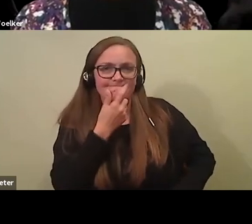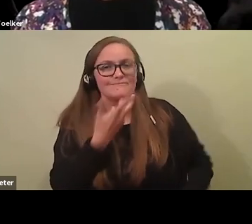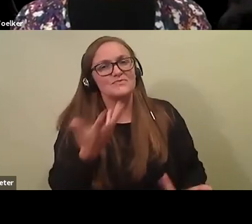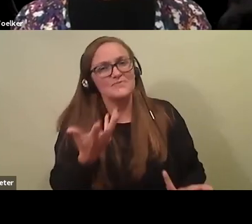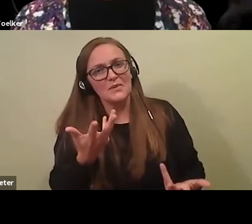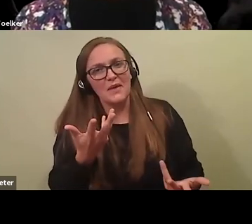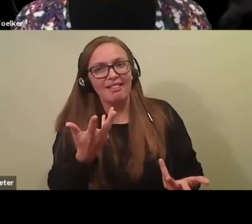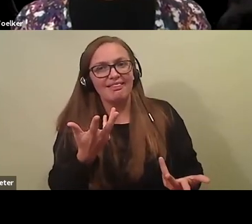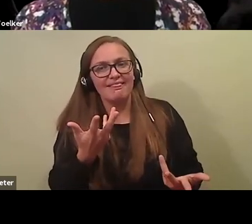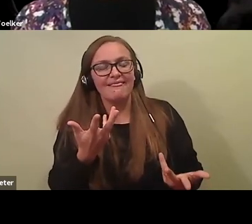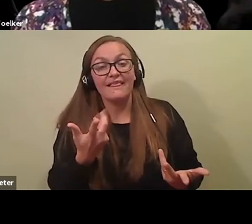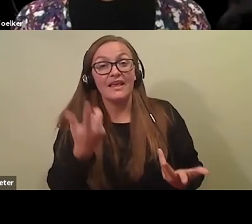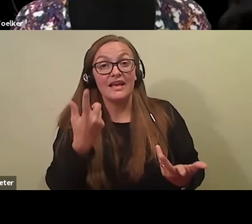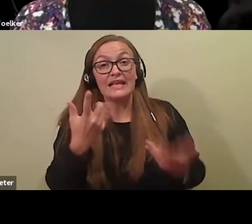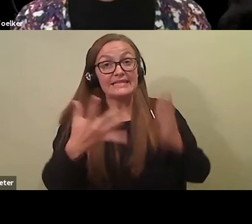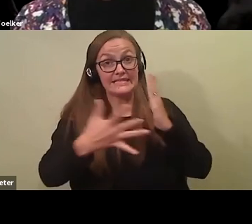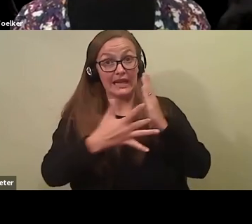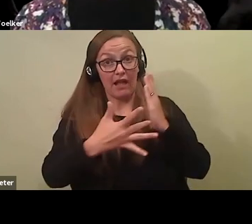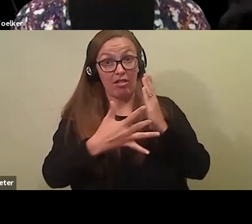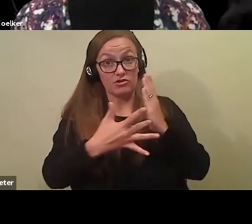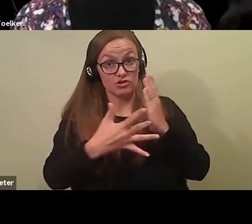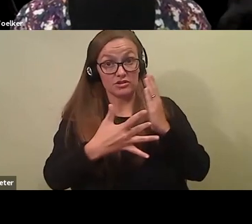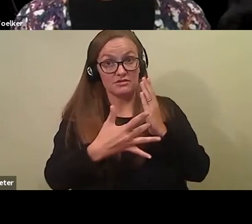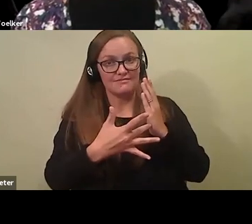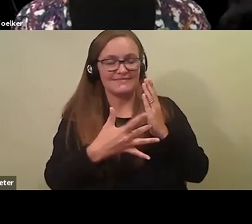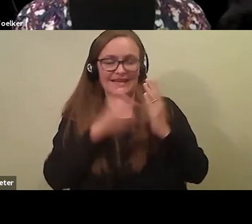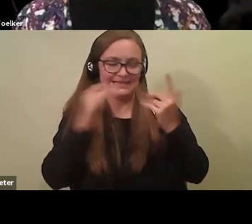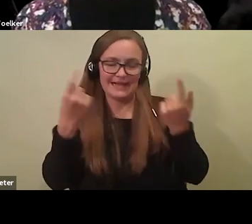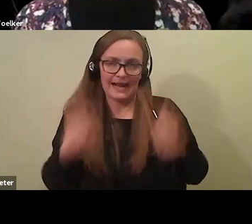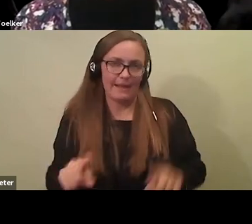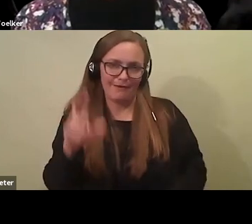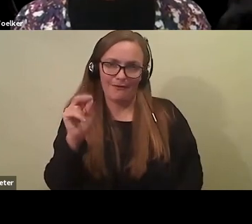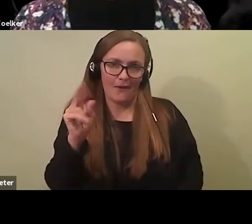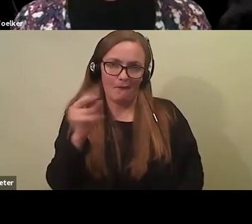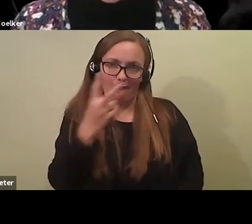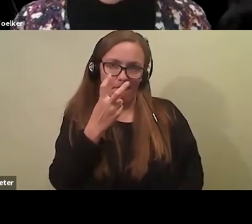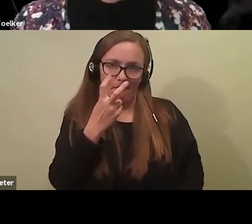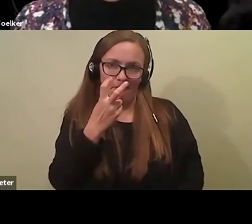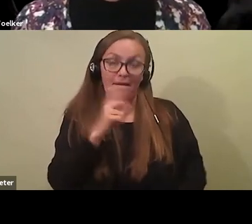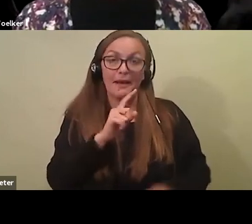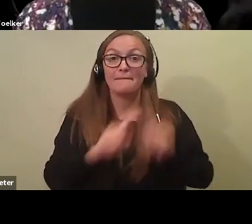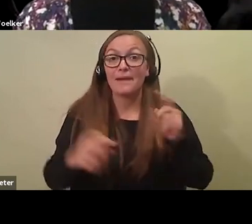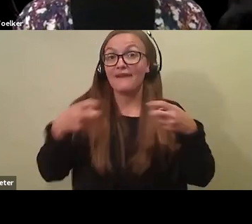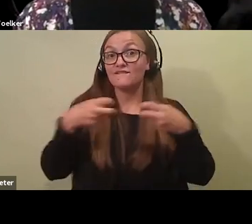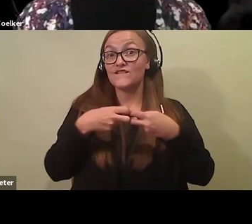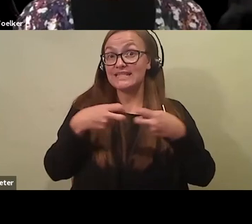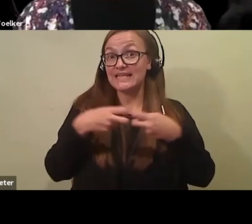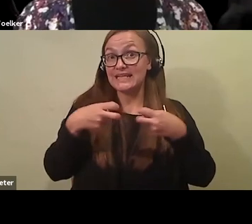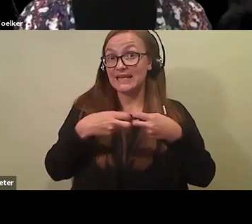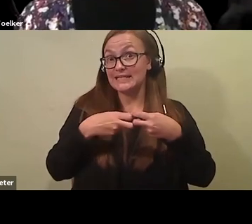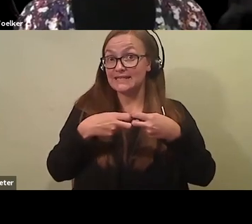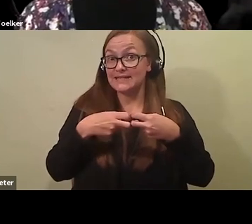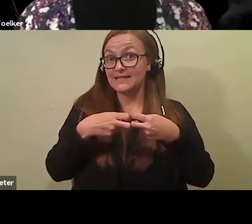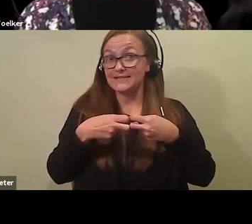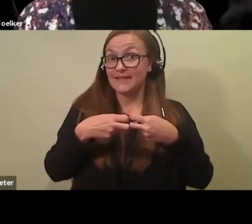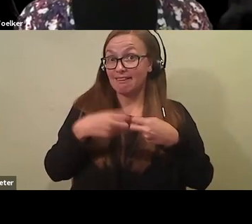Let's say, as far as technology is concerned, not going to happen. But let's put on our physicist hats and say, is it permitted by